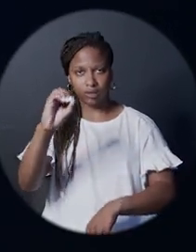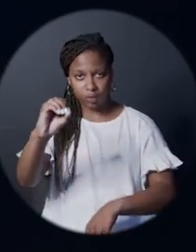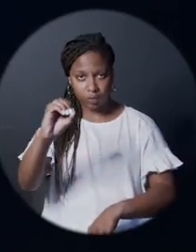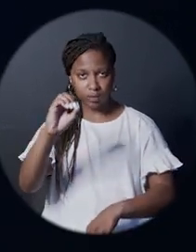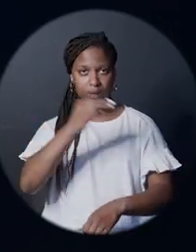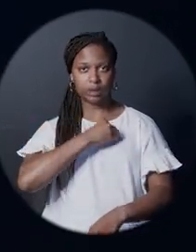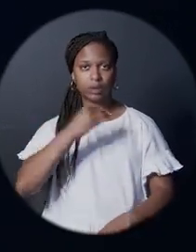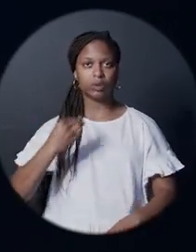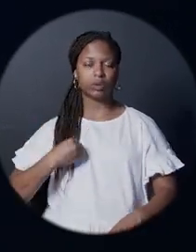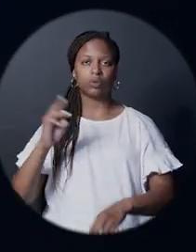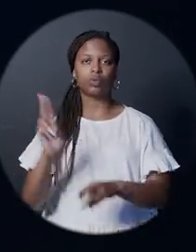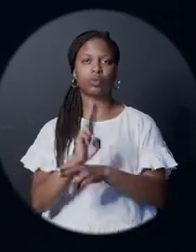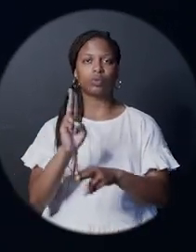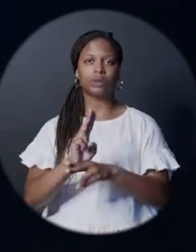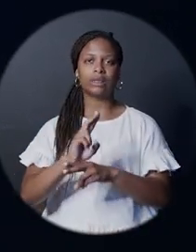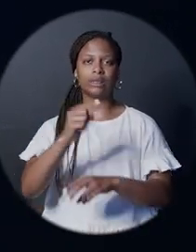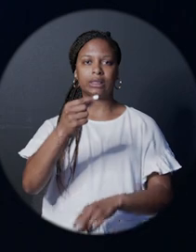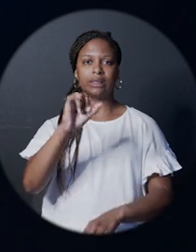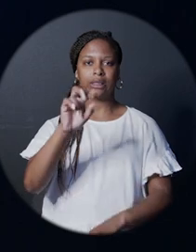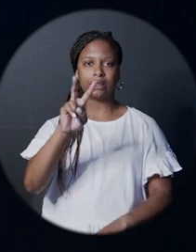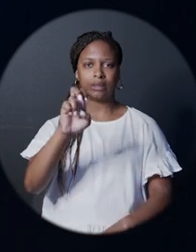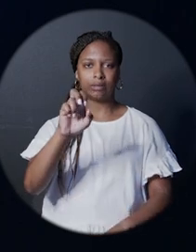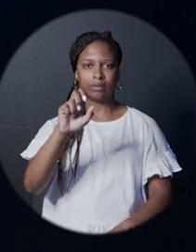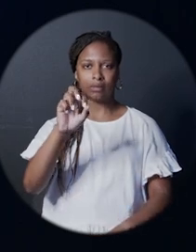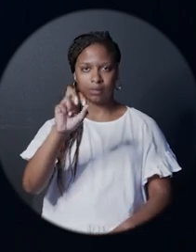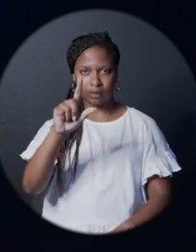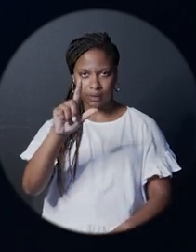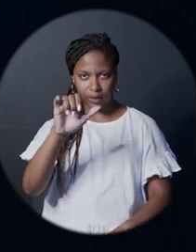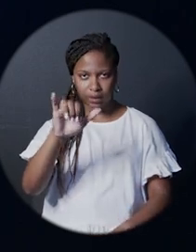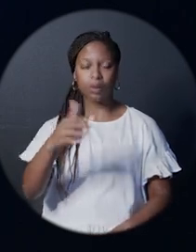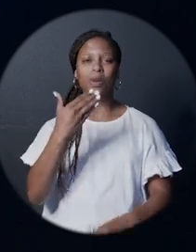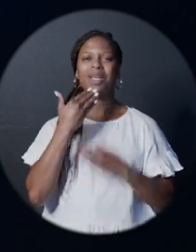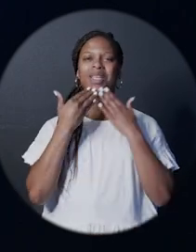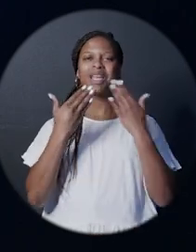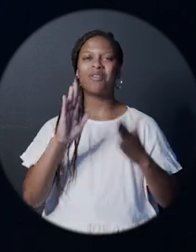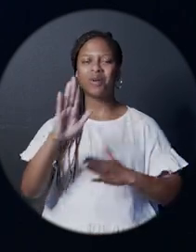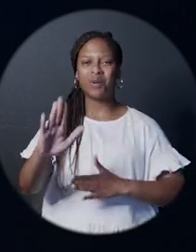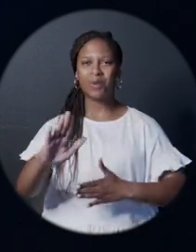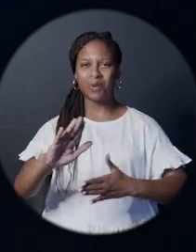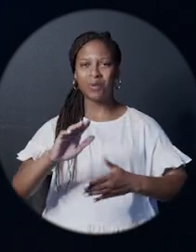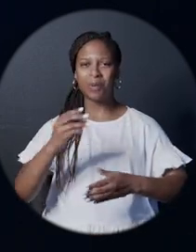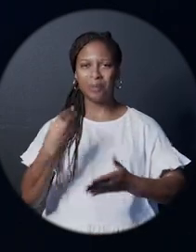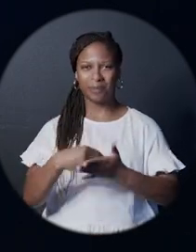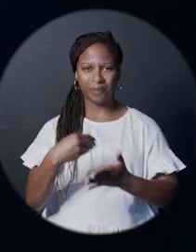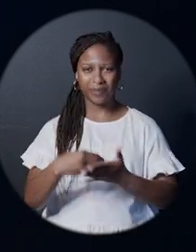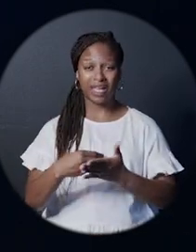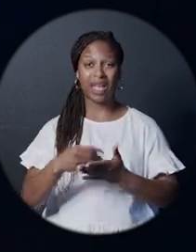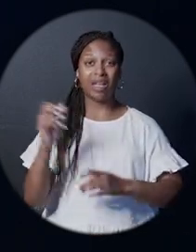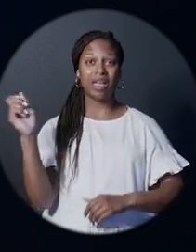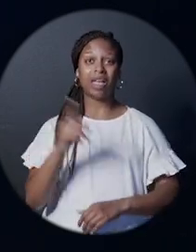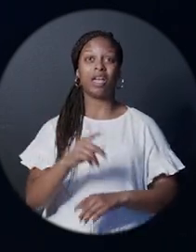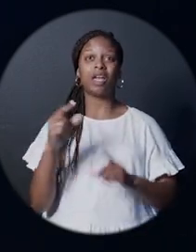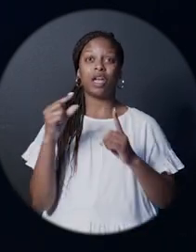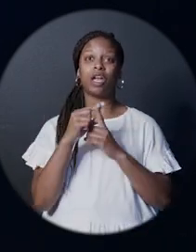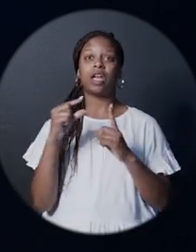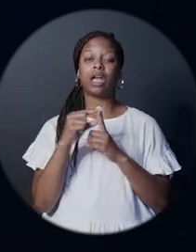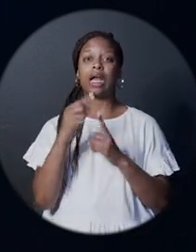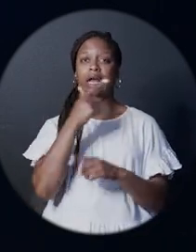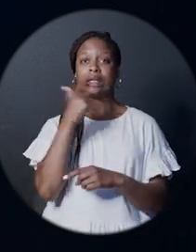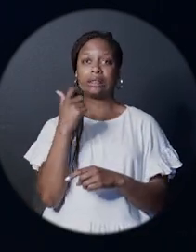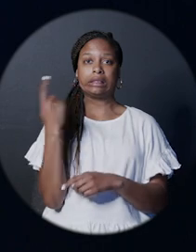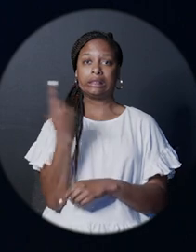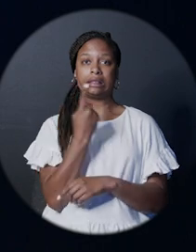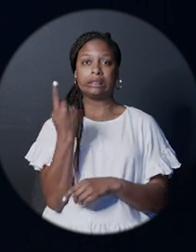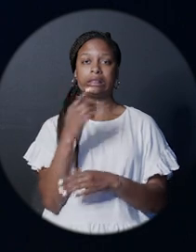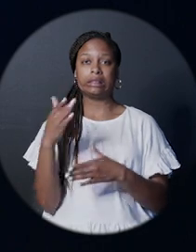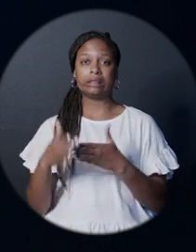members, thank you so much for using Givelify. We are thankful for your contributions. Now, I've got to get back to this